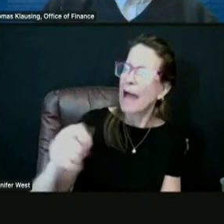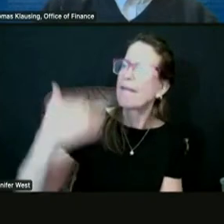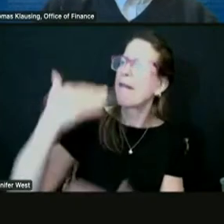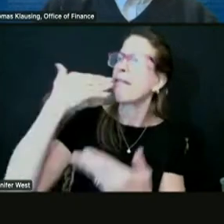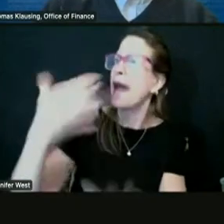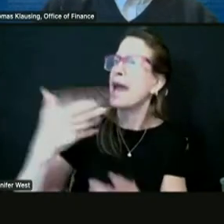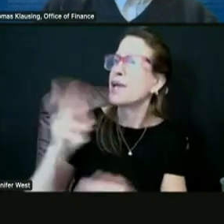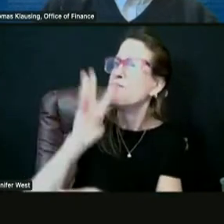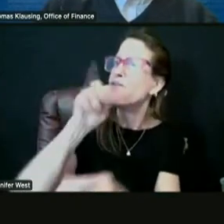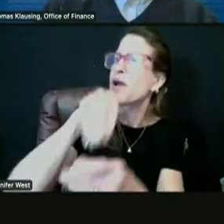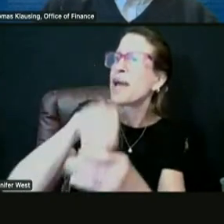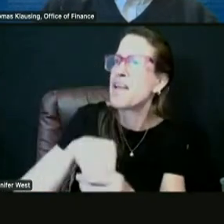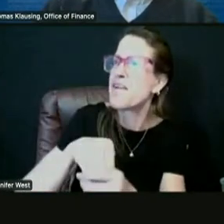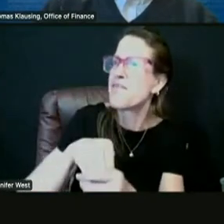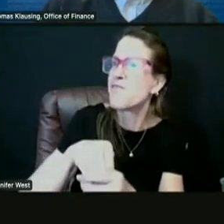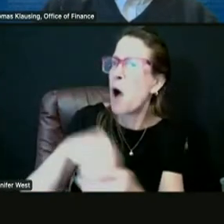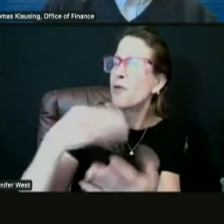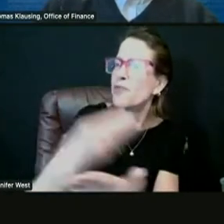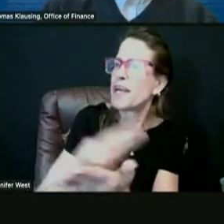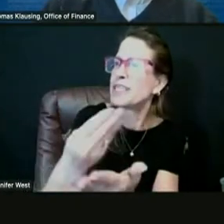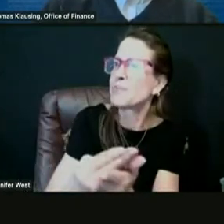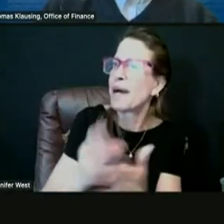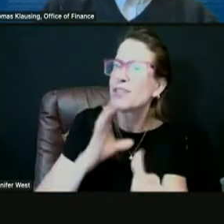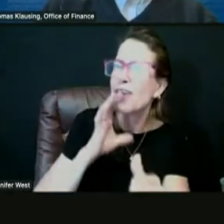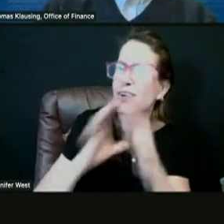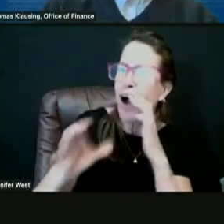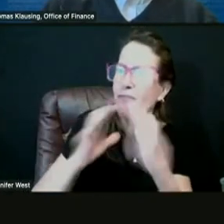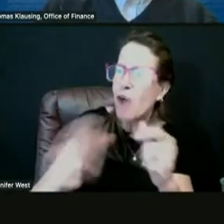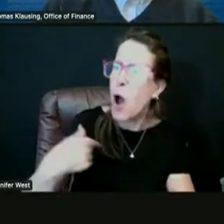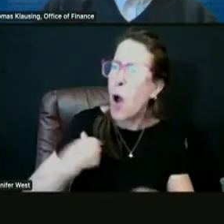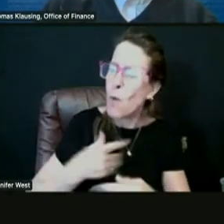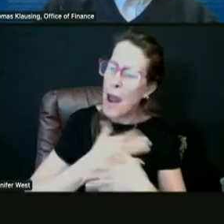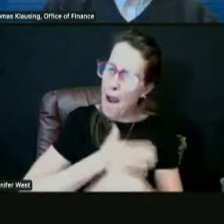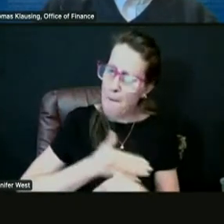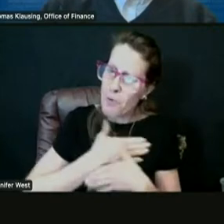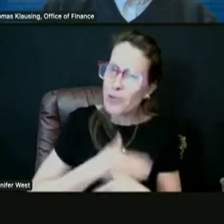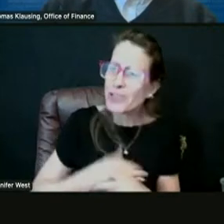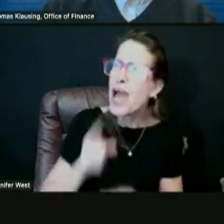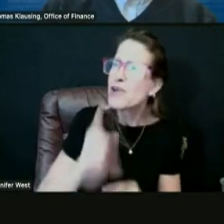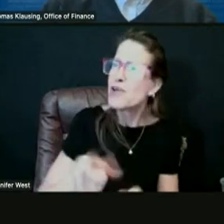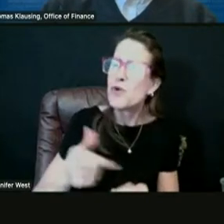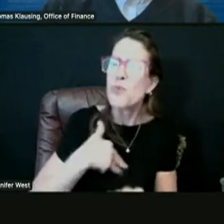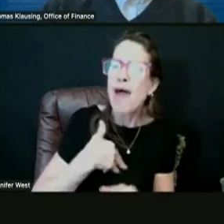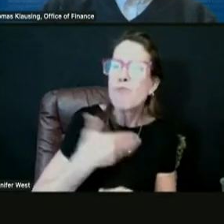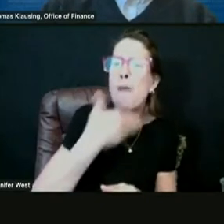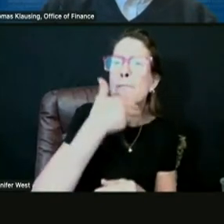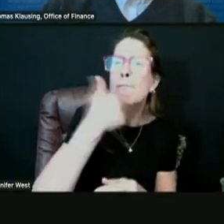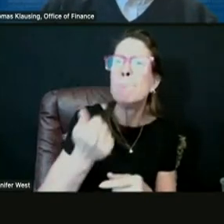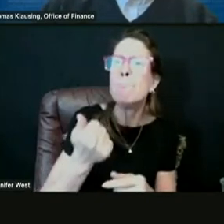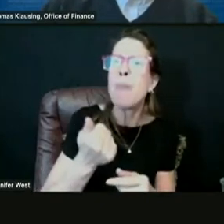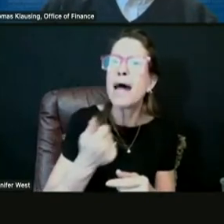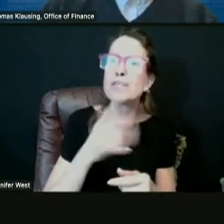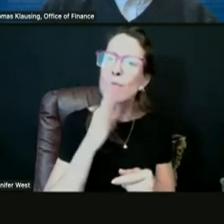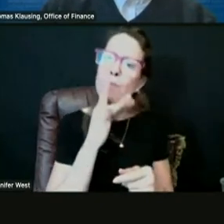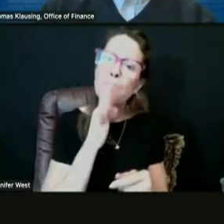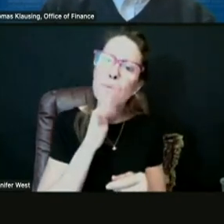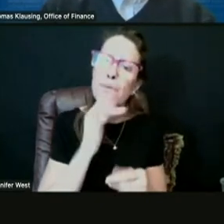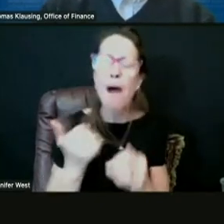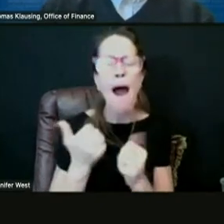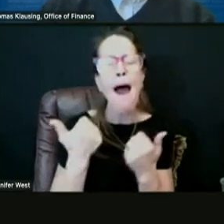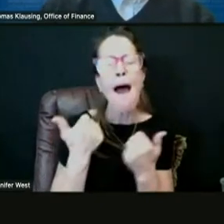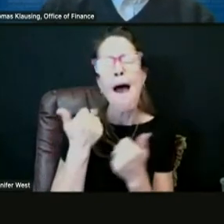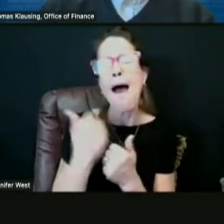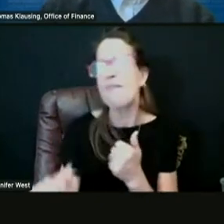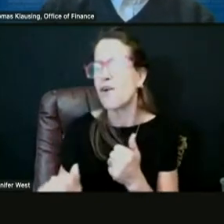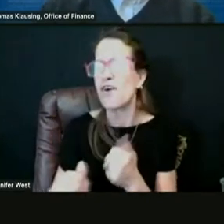budget conversation. We so appreciate you. You have the best voice ever, I have to tell you. And what you are